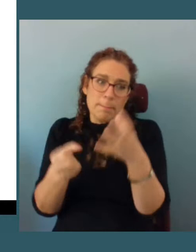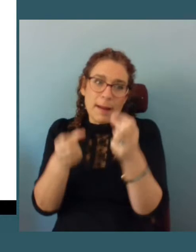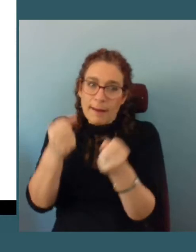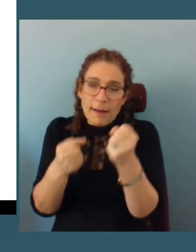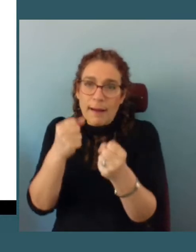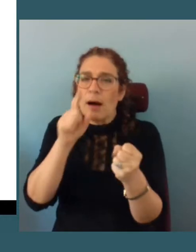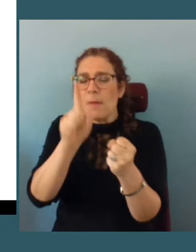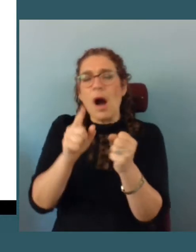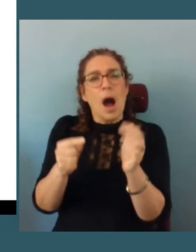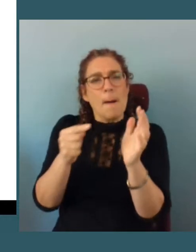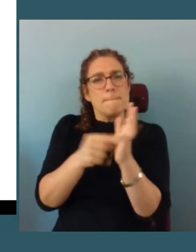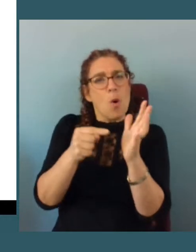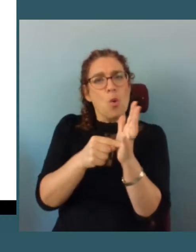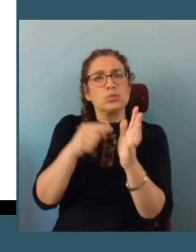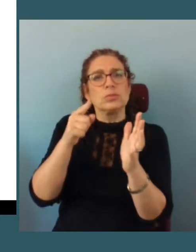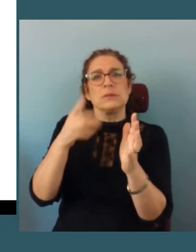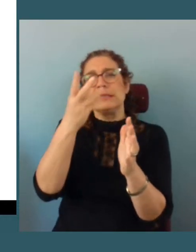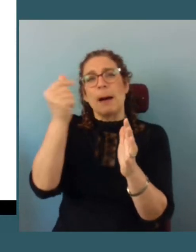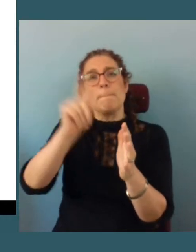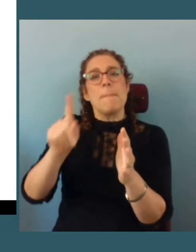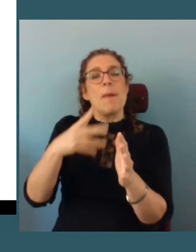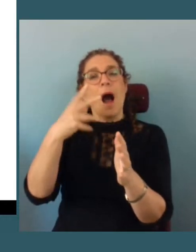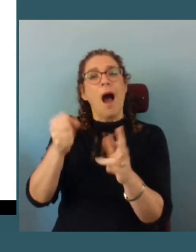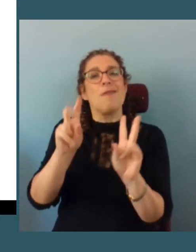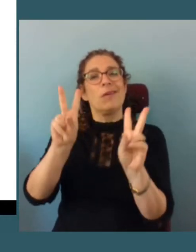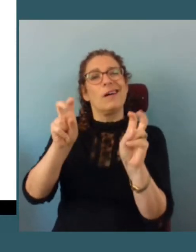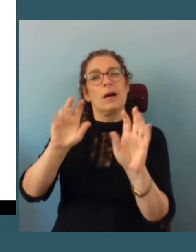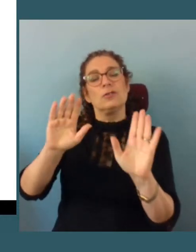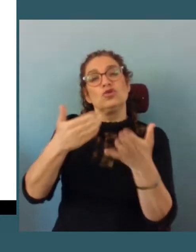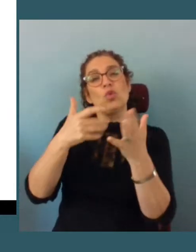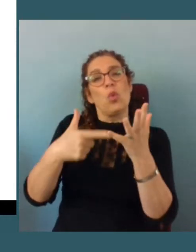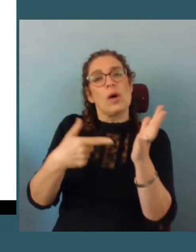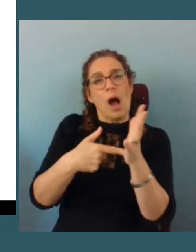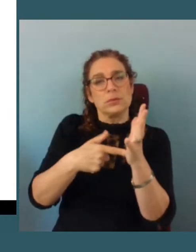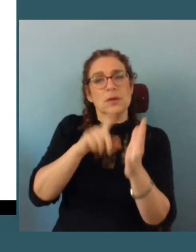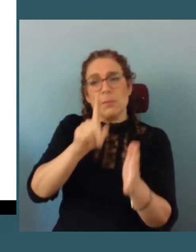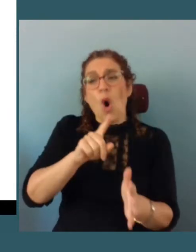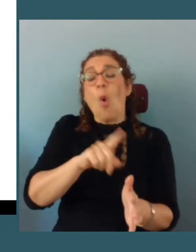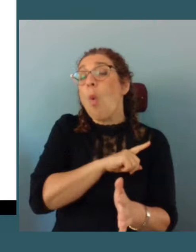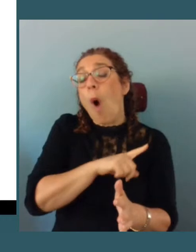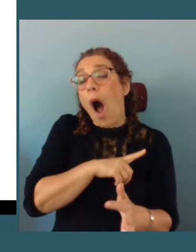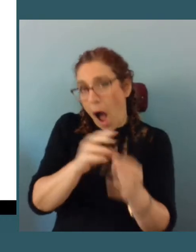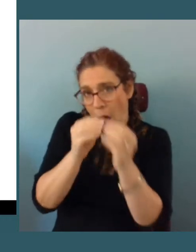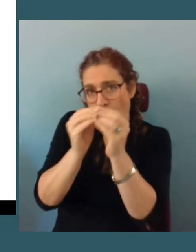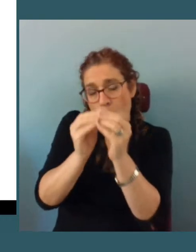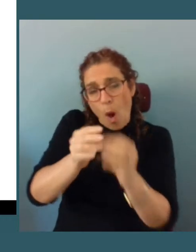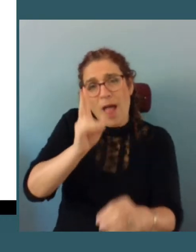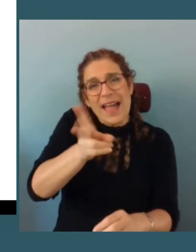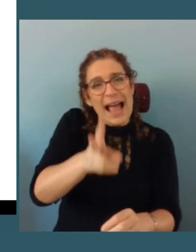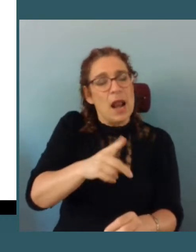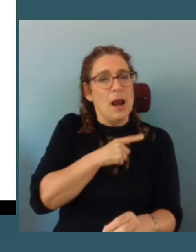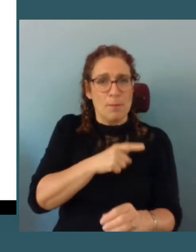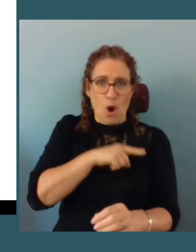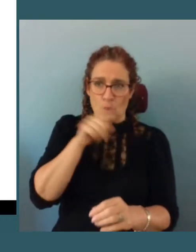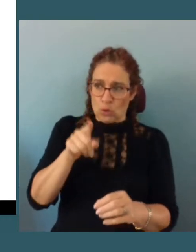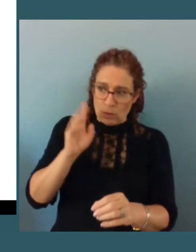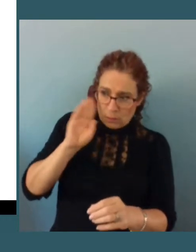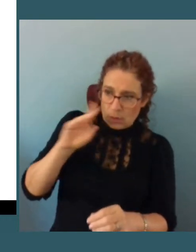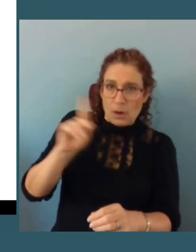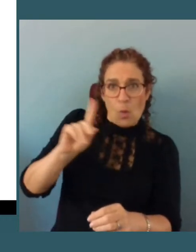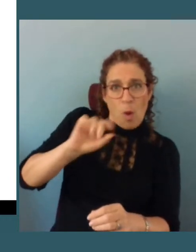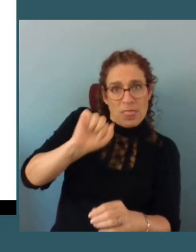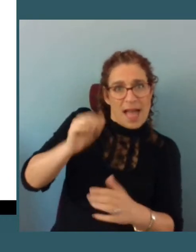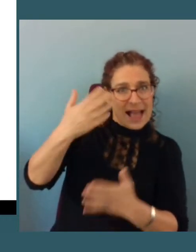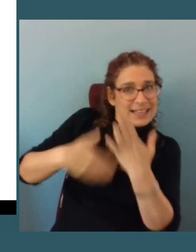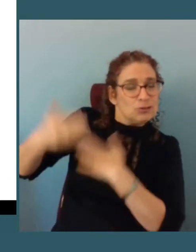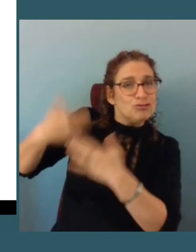take shortcuts. But I think the reason it's really important is because you're very much reliant on the history. And I think irrespective